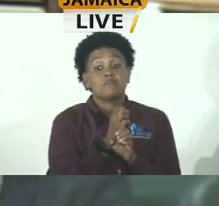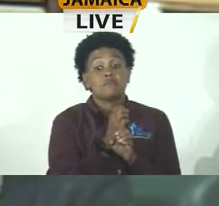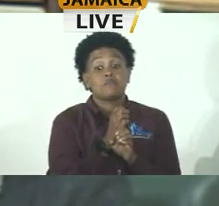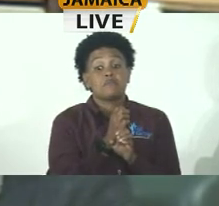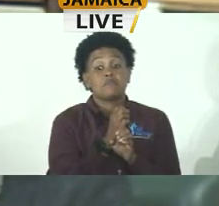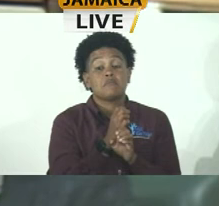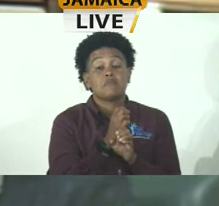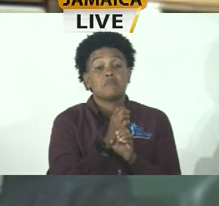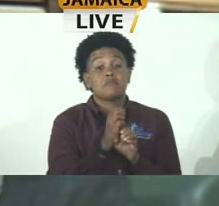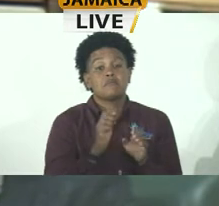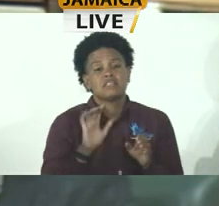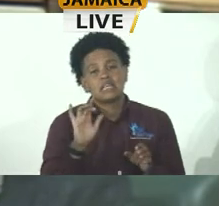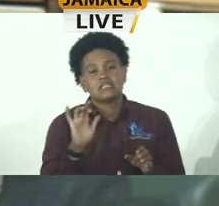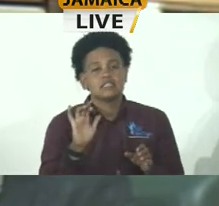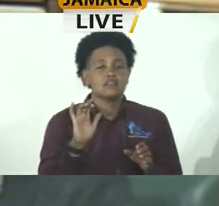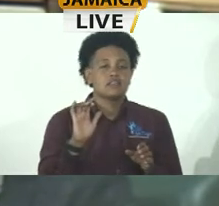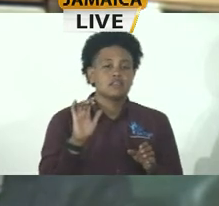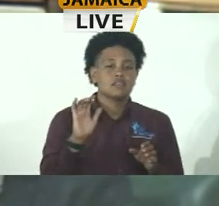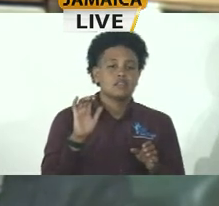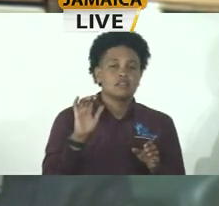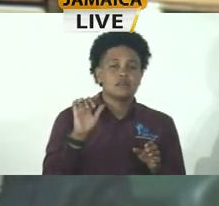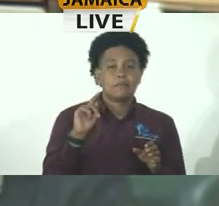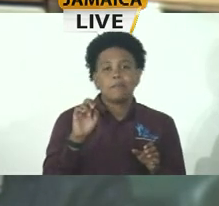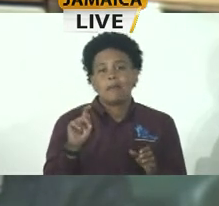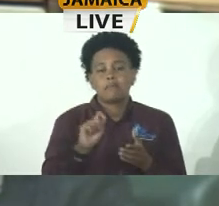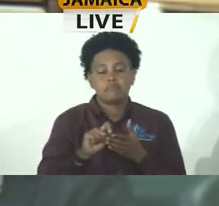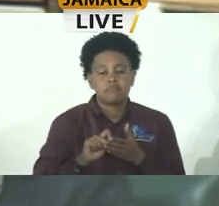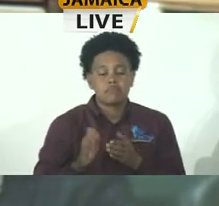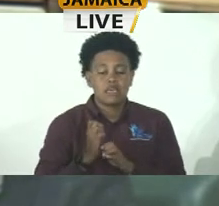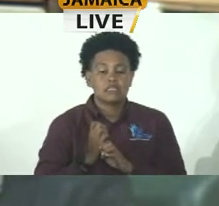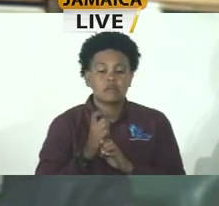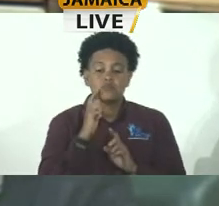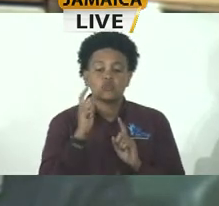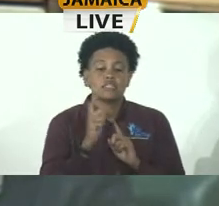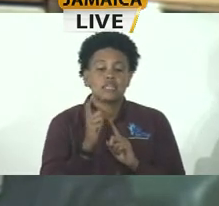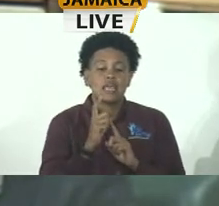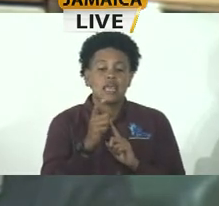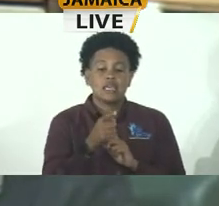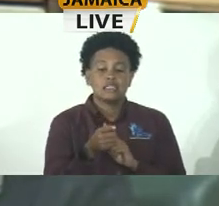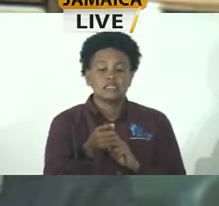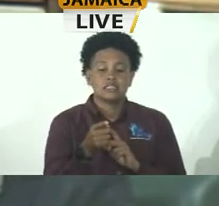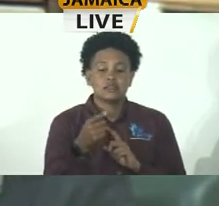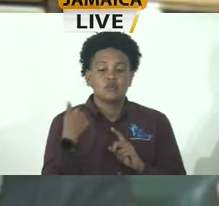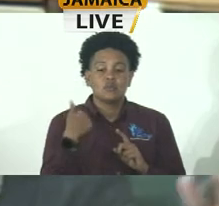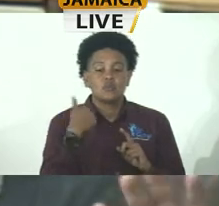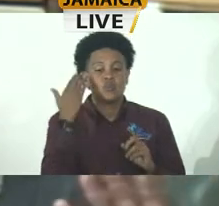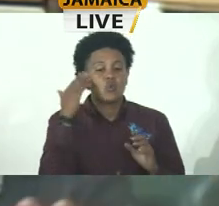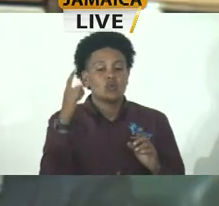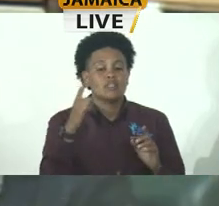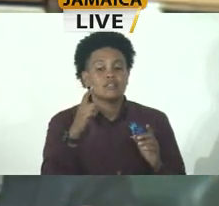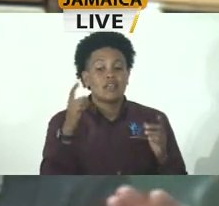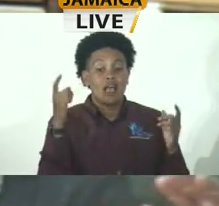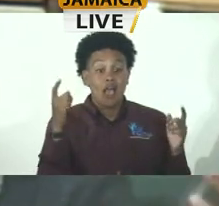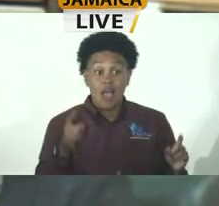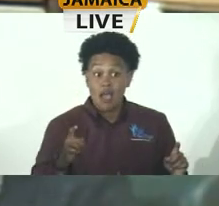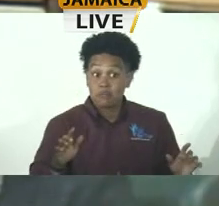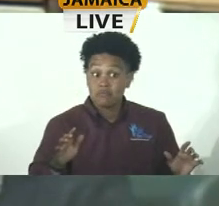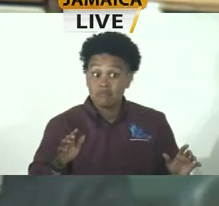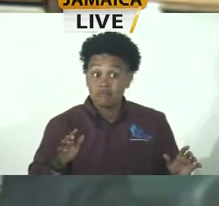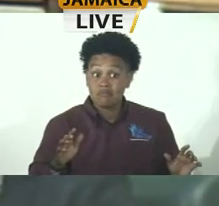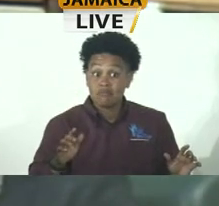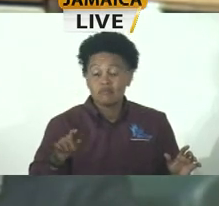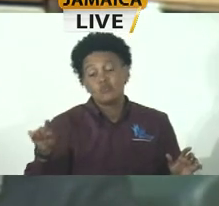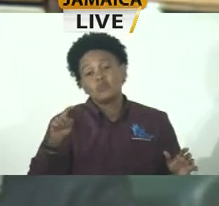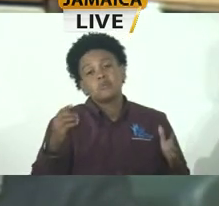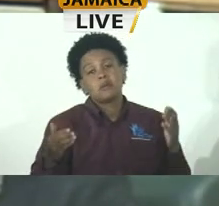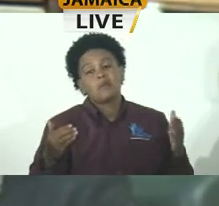the exit exams so madam speaker the dates and we know that once this movement happens you you may